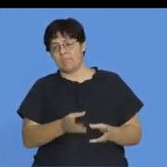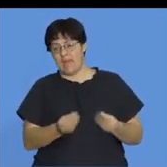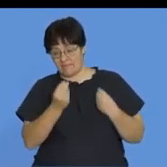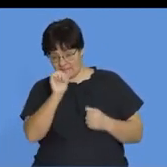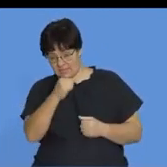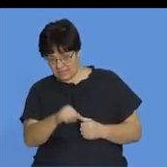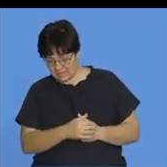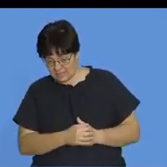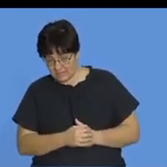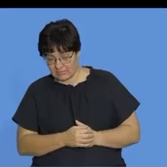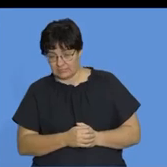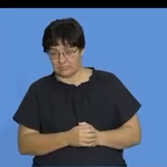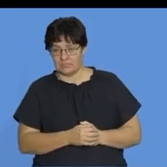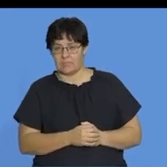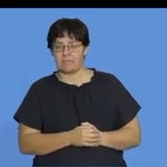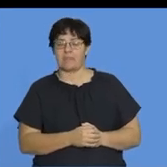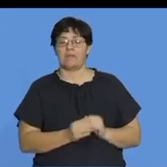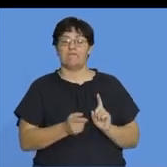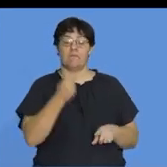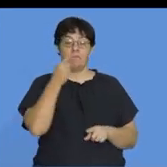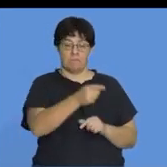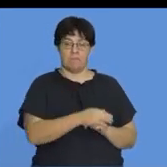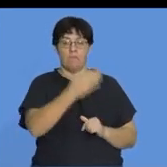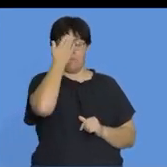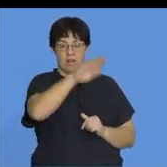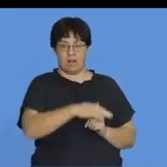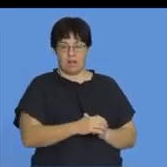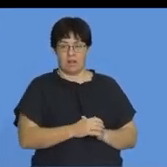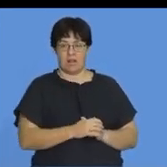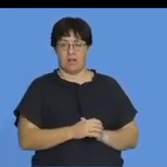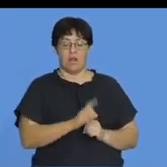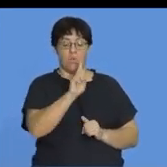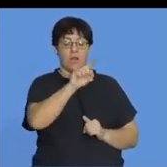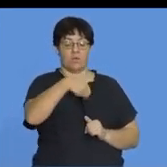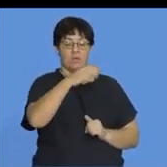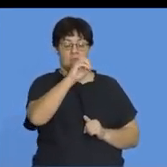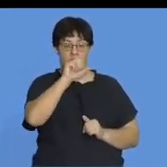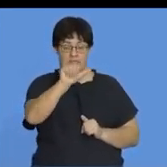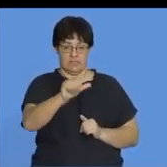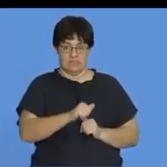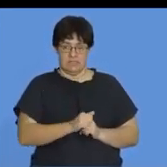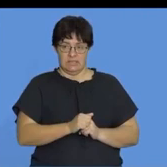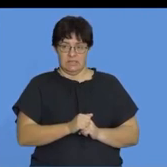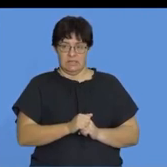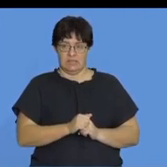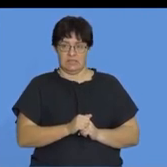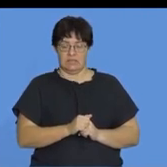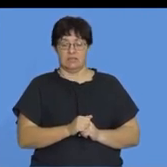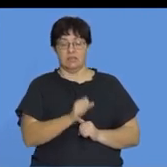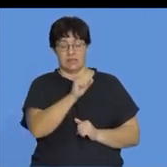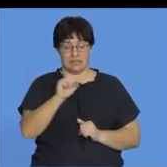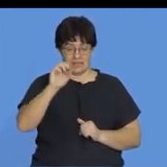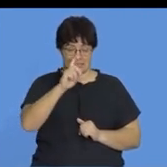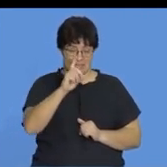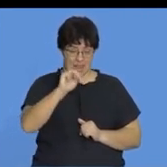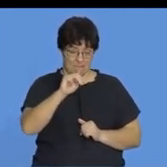calcium carbonate, right? Okay, so from this, we know that there's 1.06, that's